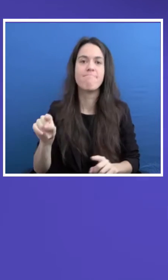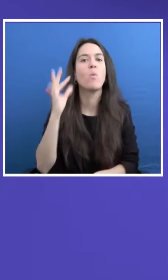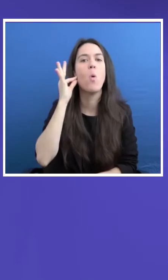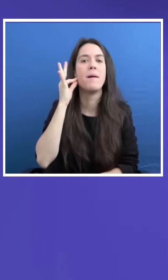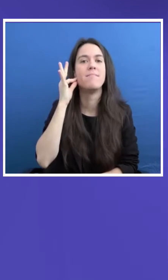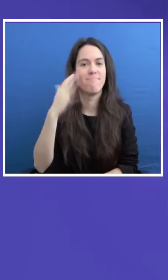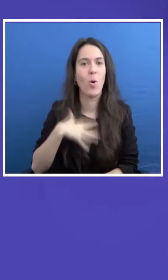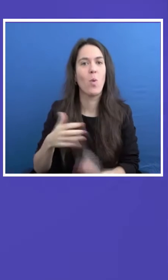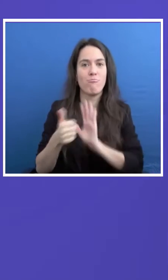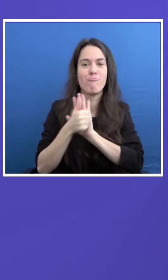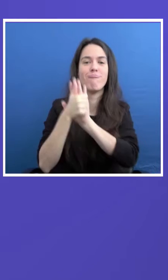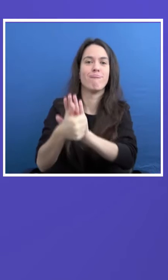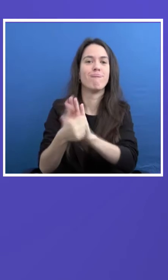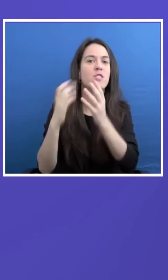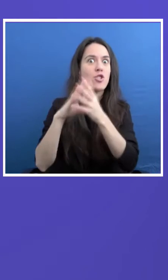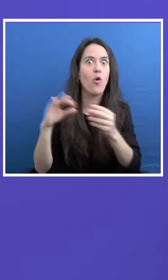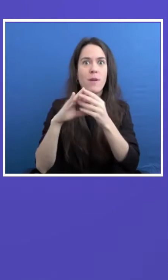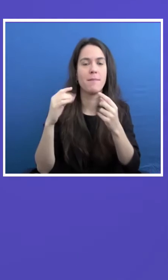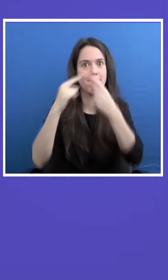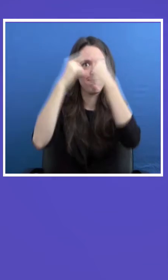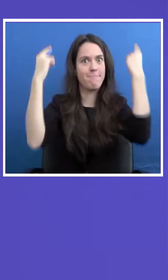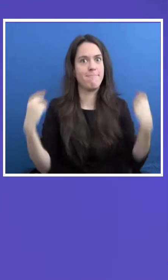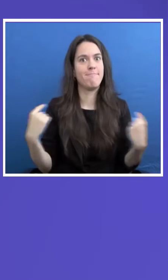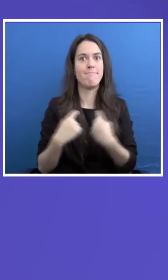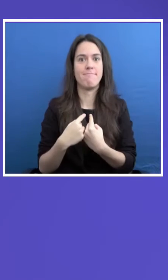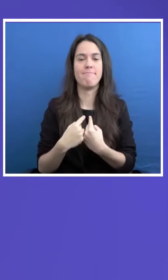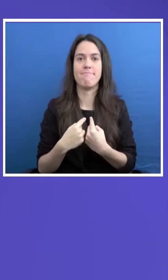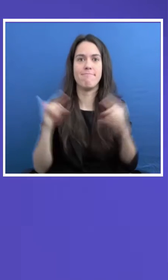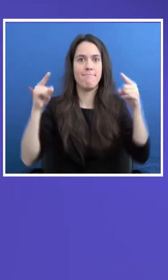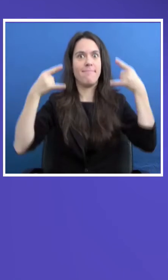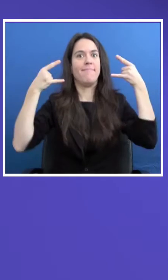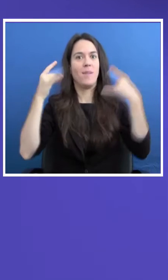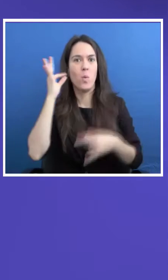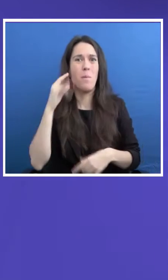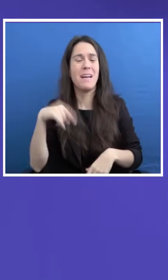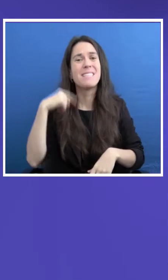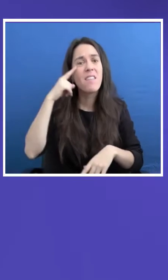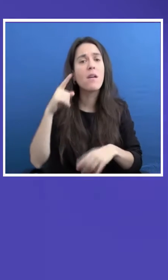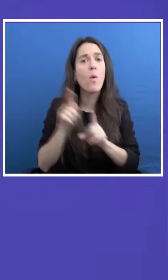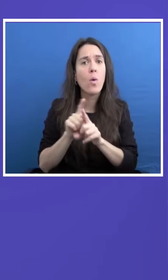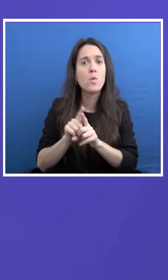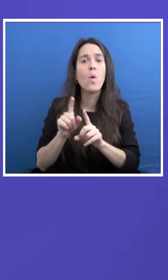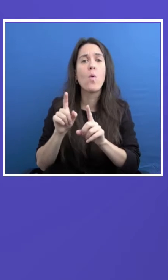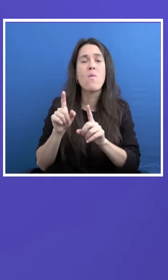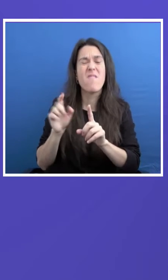you have stories, of course. Violence against women is an important topic, where the woman is the victim in the